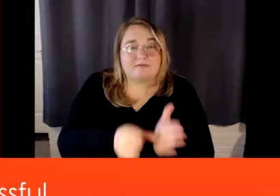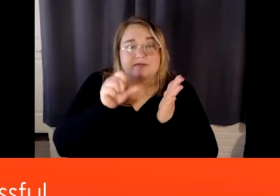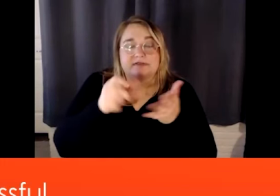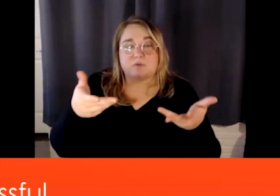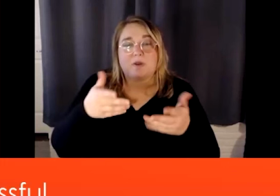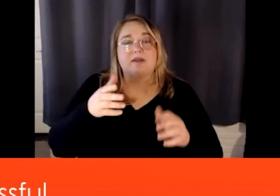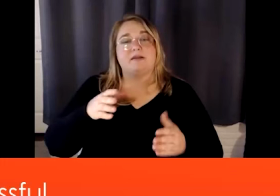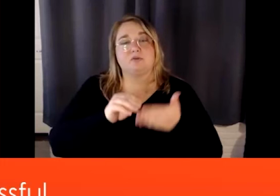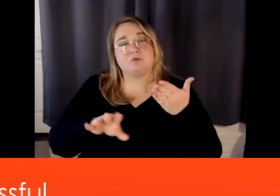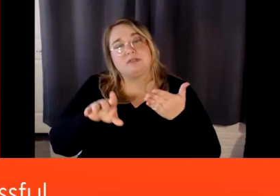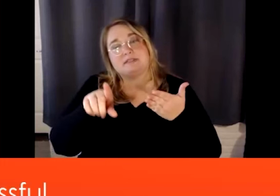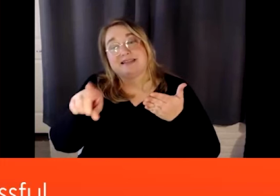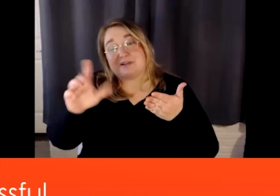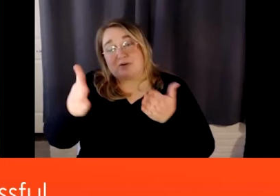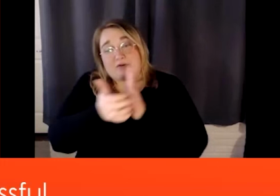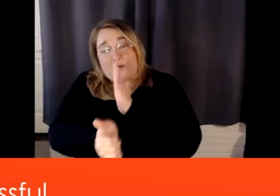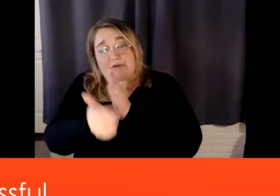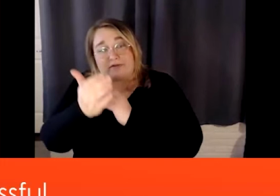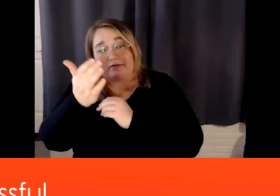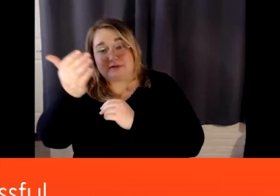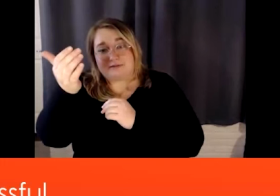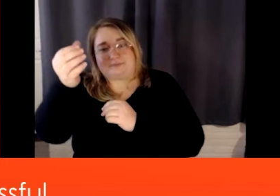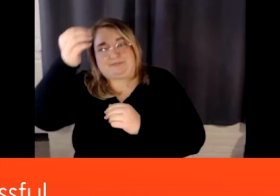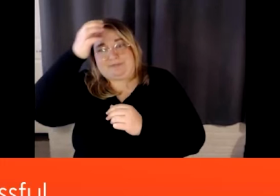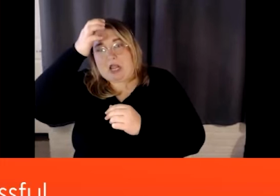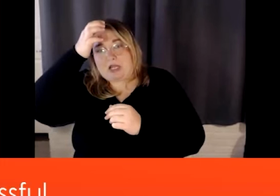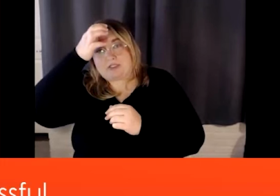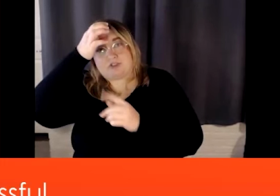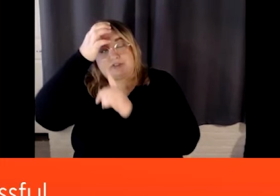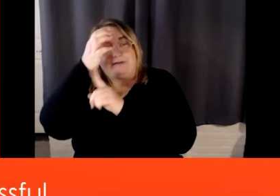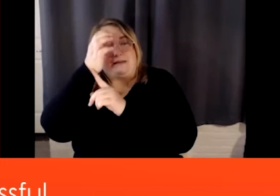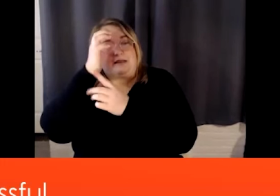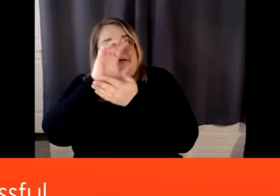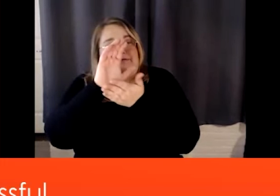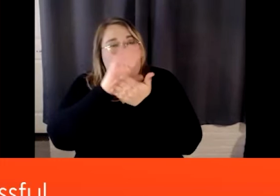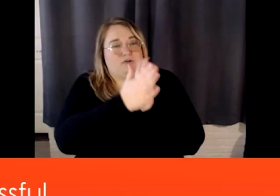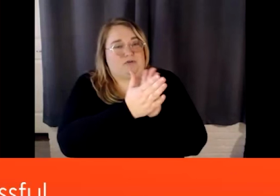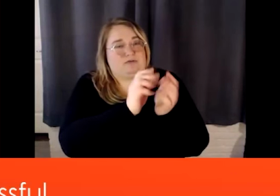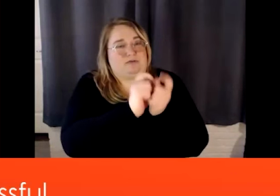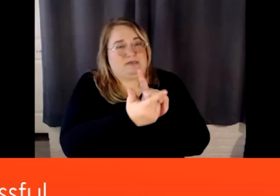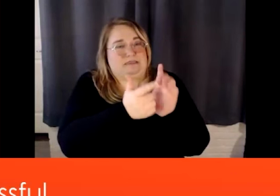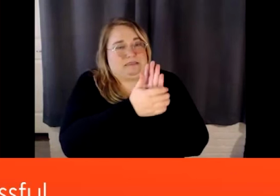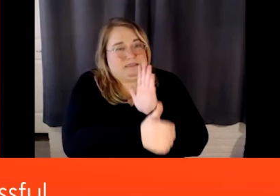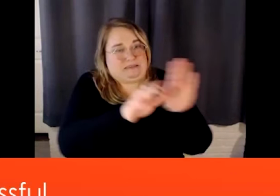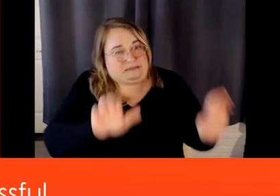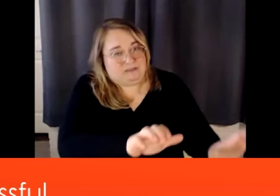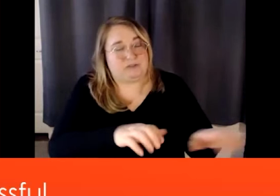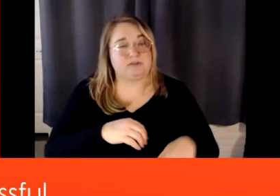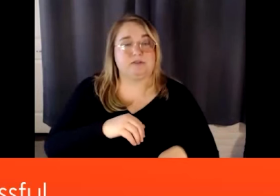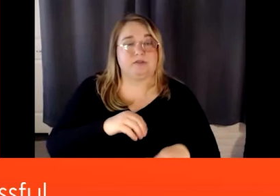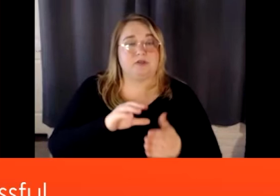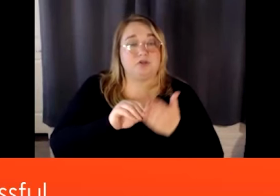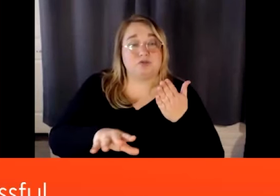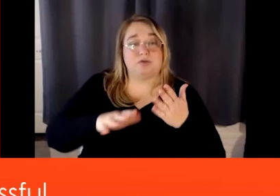progress through degree or credential programs by demonstrating competencies specified at the course and or program